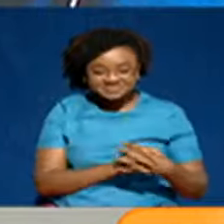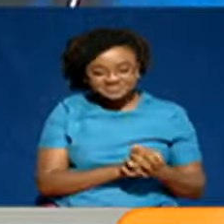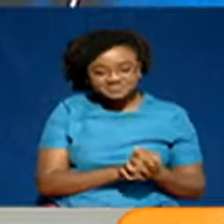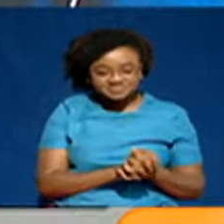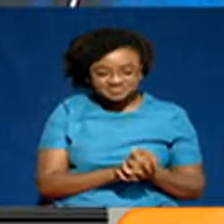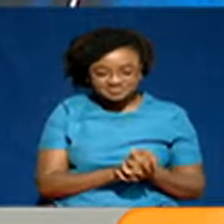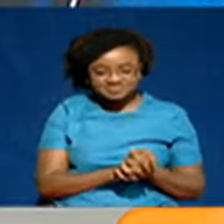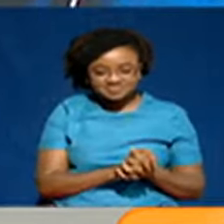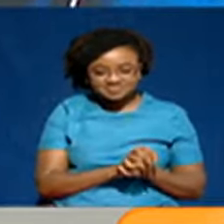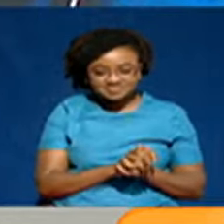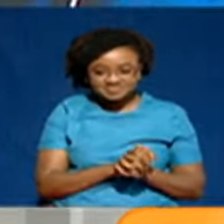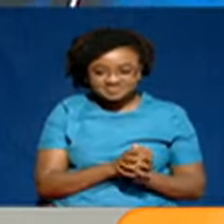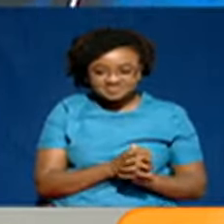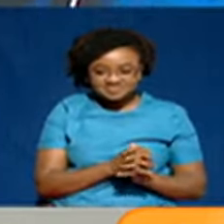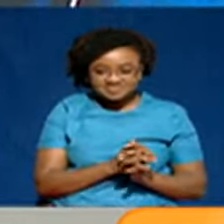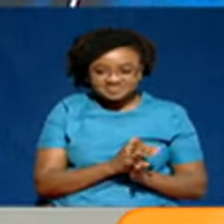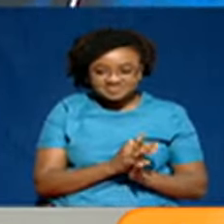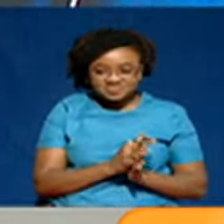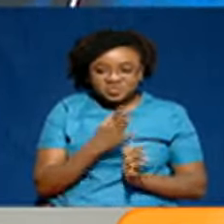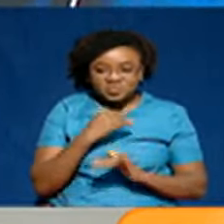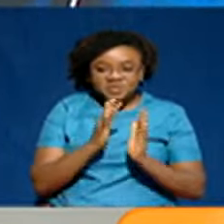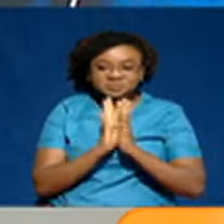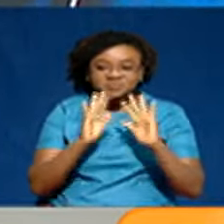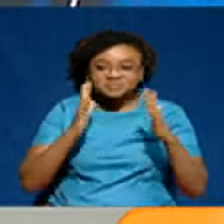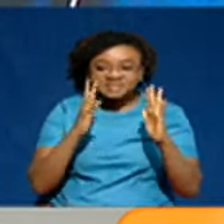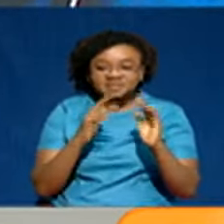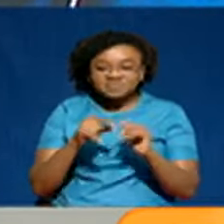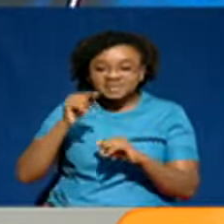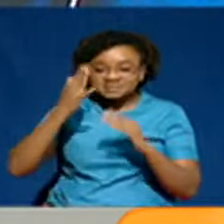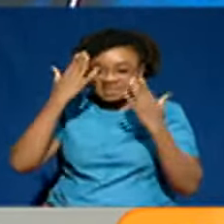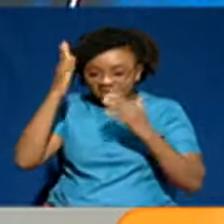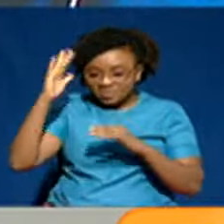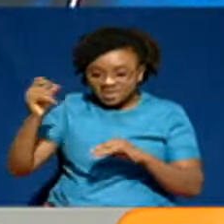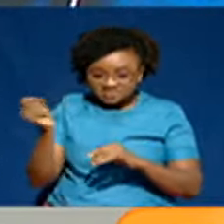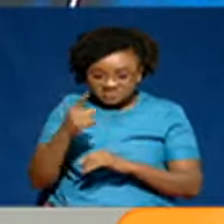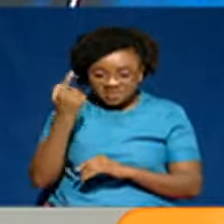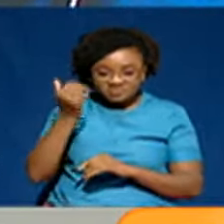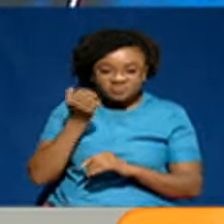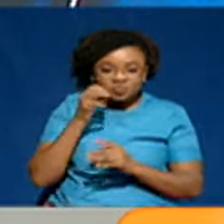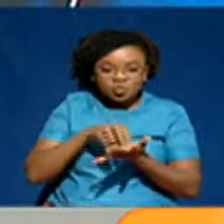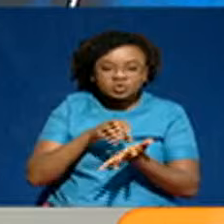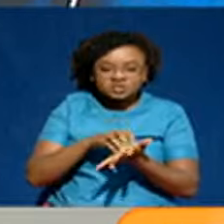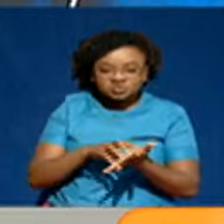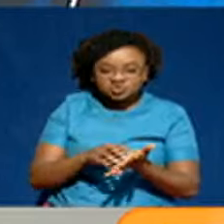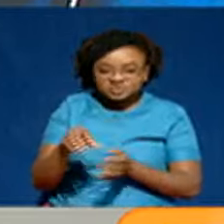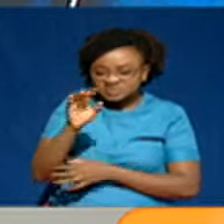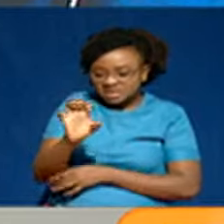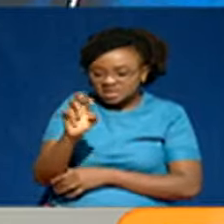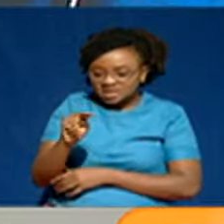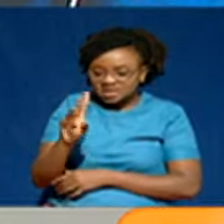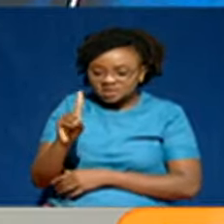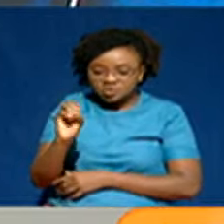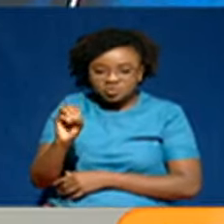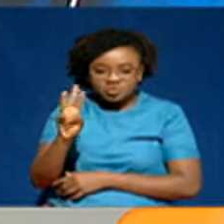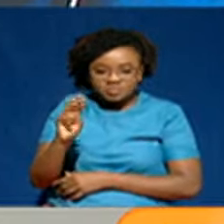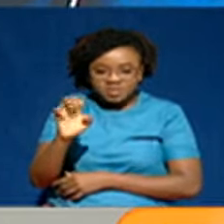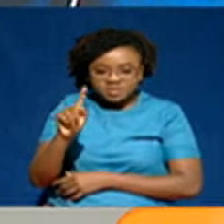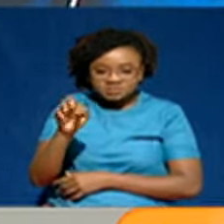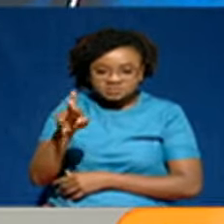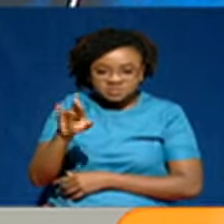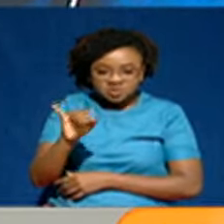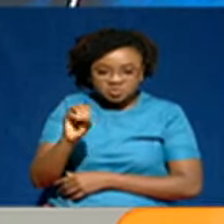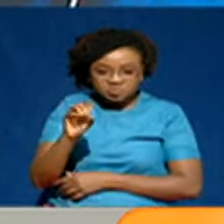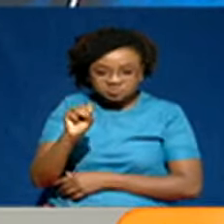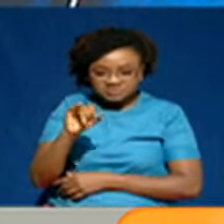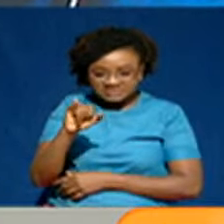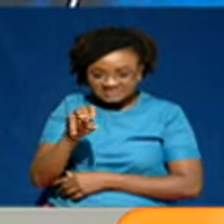Now, in recognition of Endometriosis Awareness Month, we turn our focus to Mount Kenya Hospital in